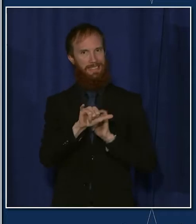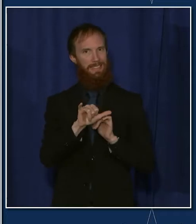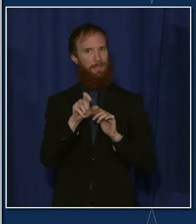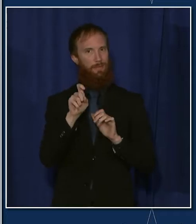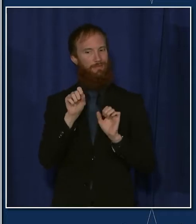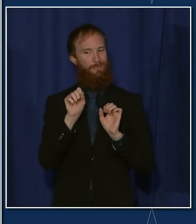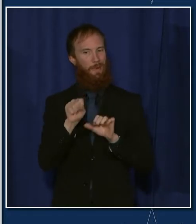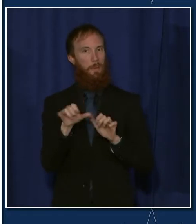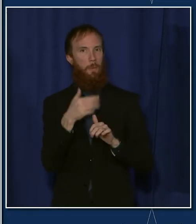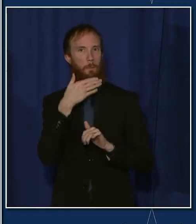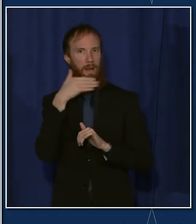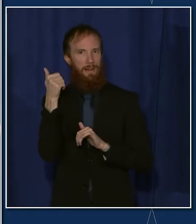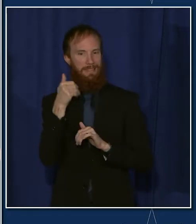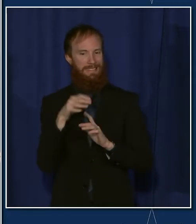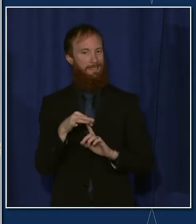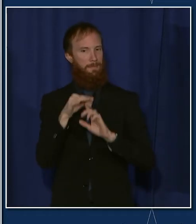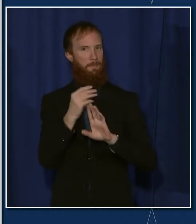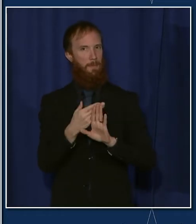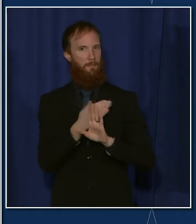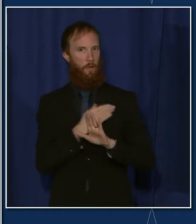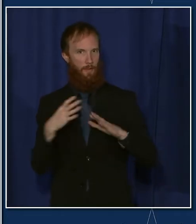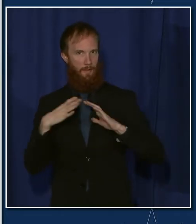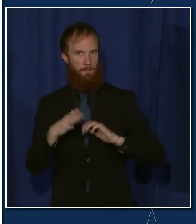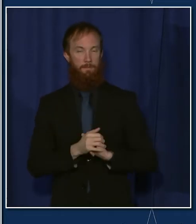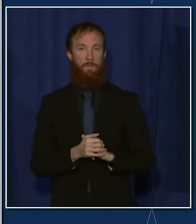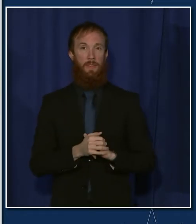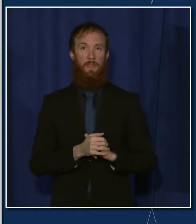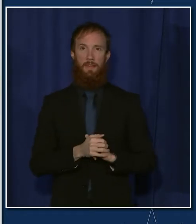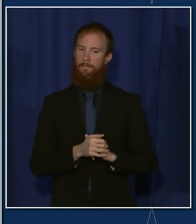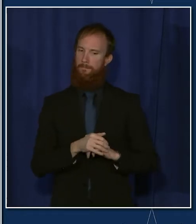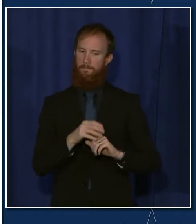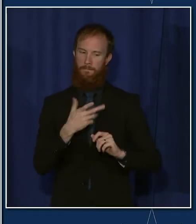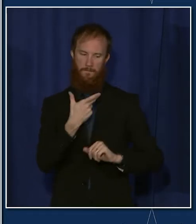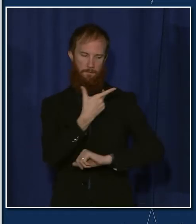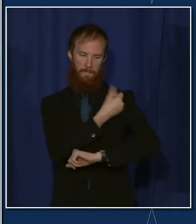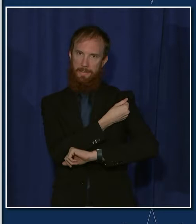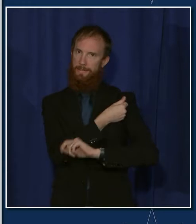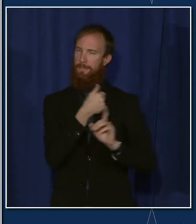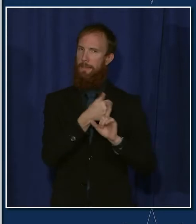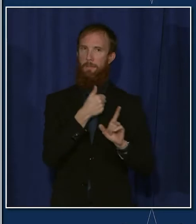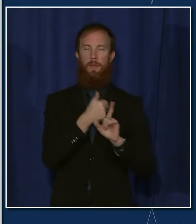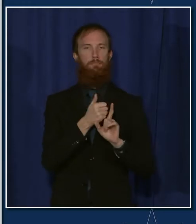gatherings. Vaccines continue to work beautifully. Still,